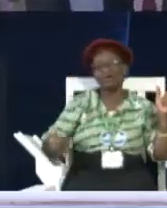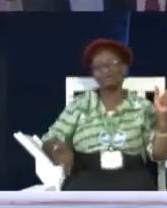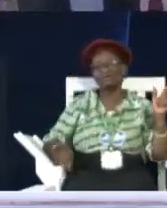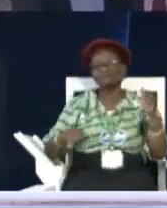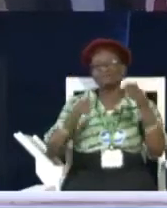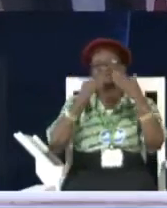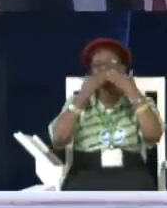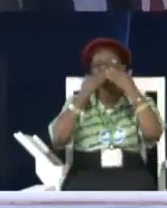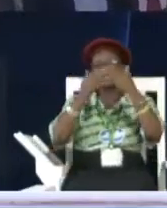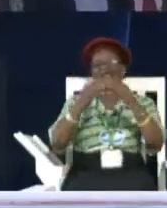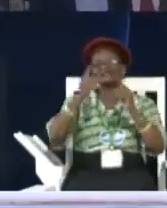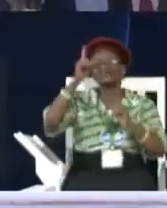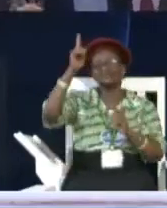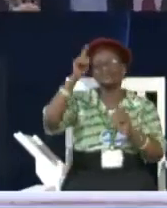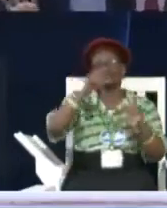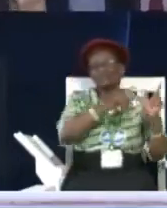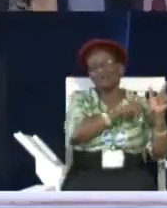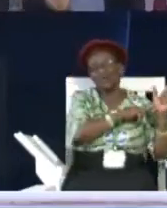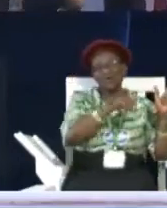Thank you, Lord.